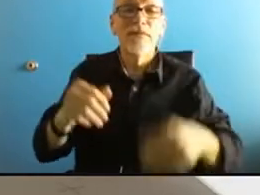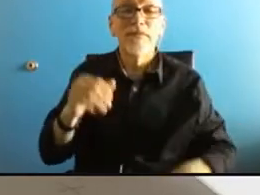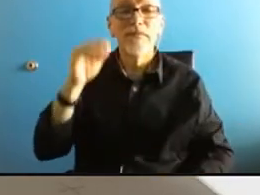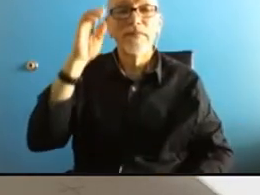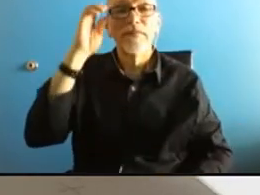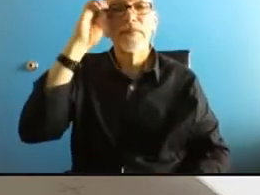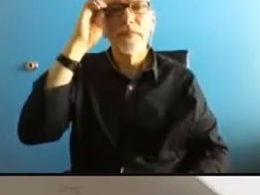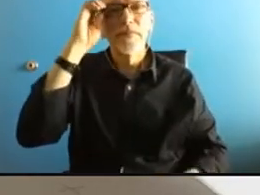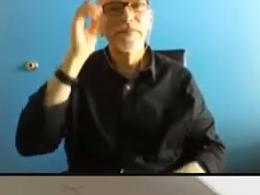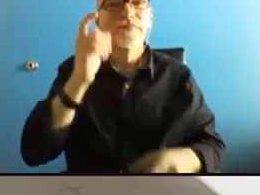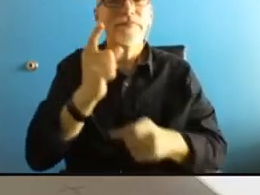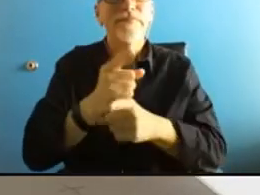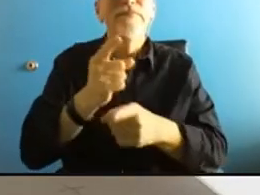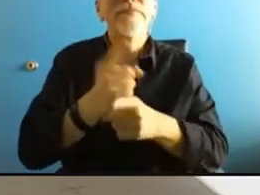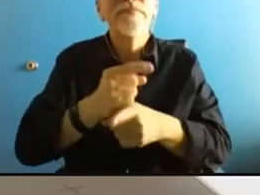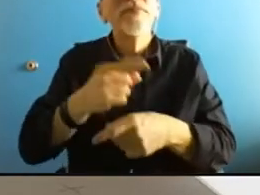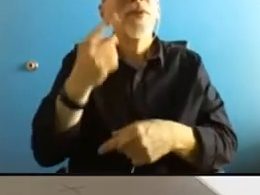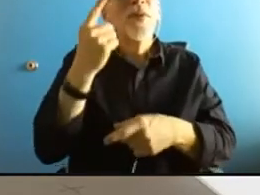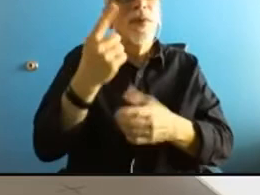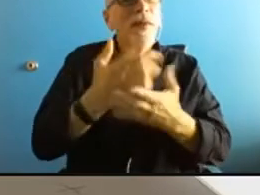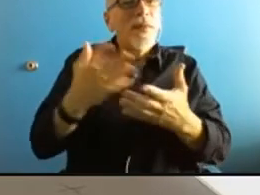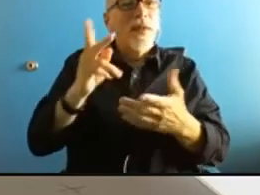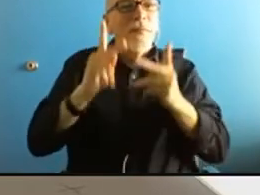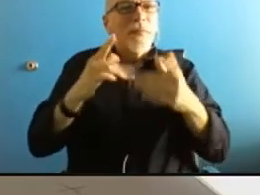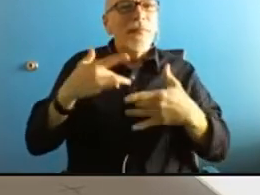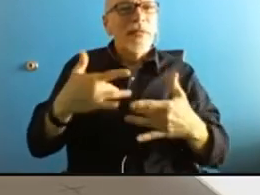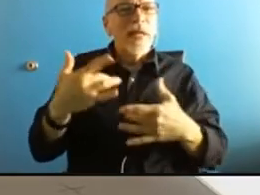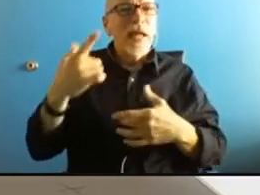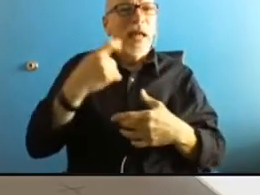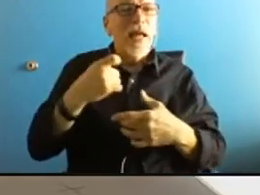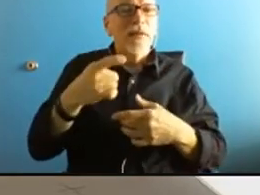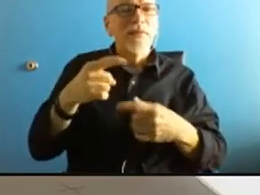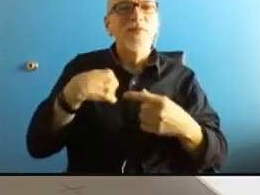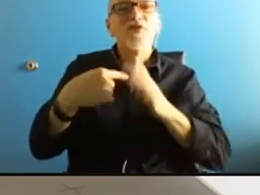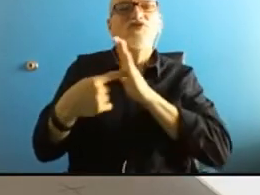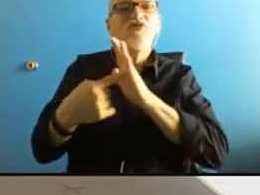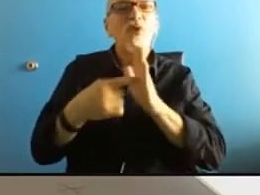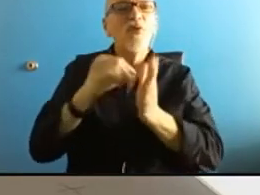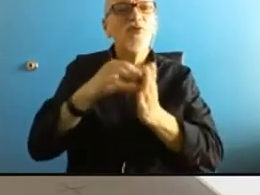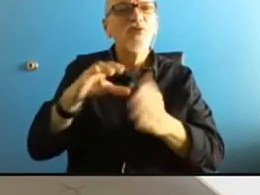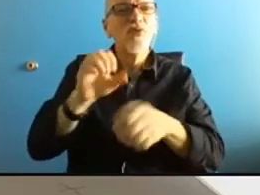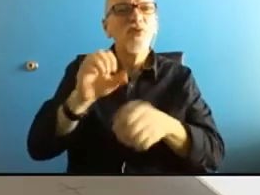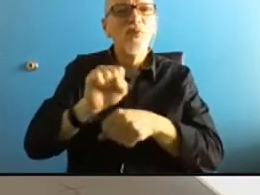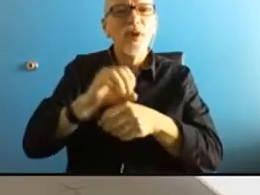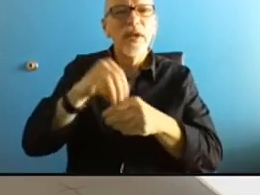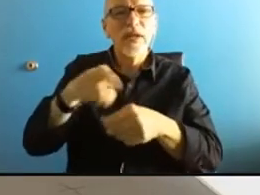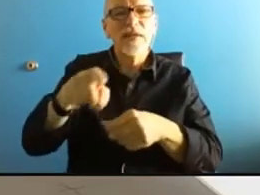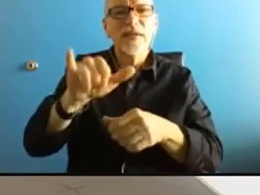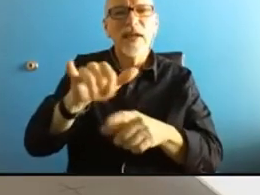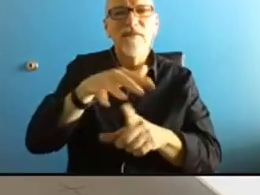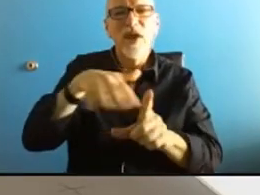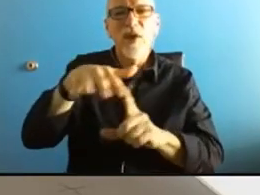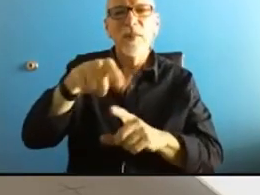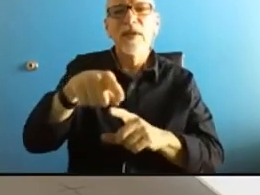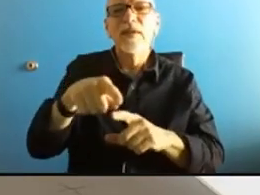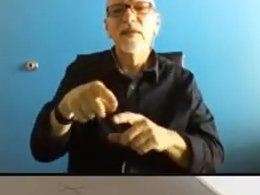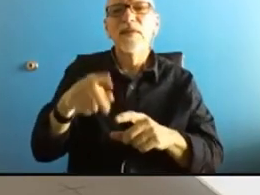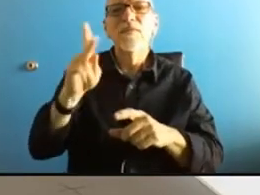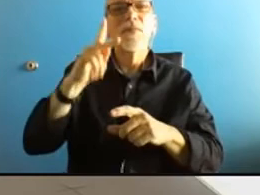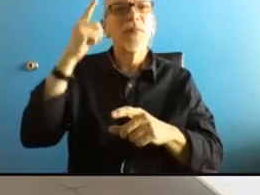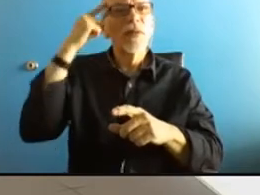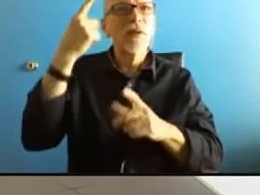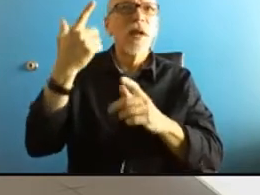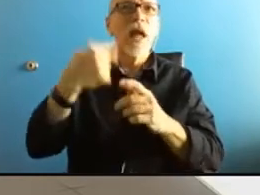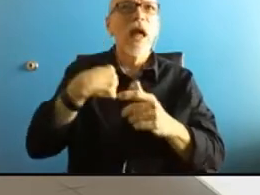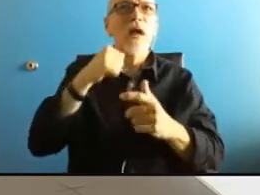Now, one of the things that people typically ask when we show students working in a gridded environment like this is, where do I don't